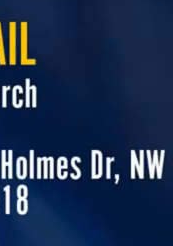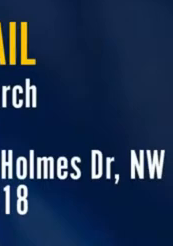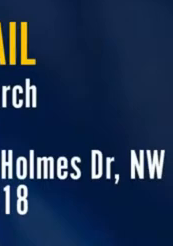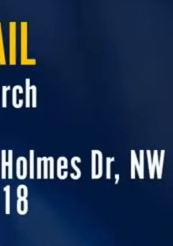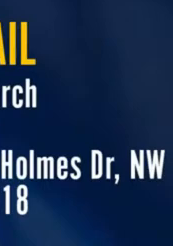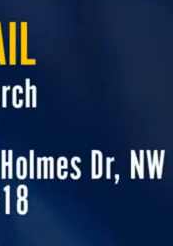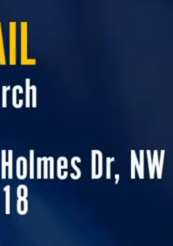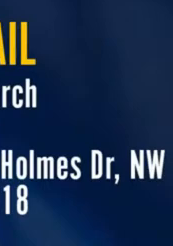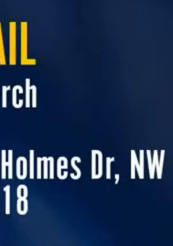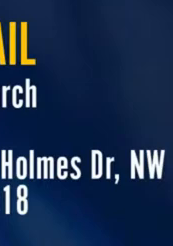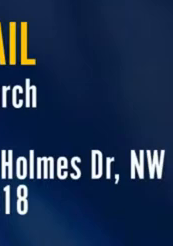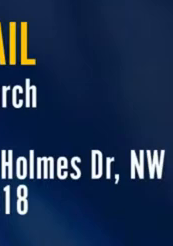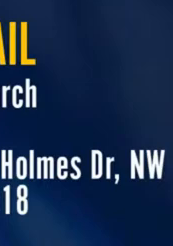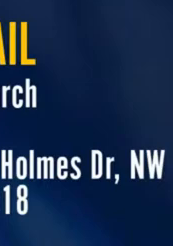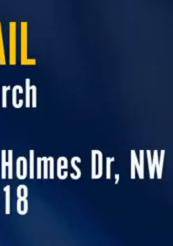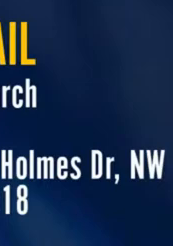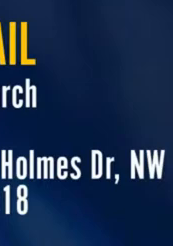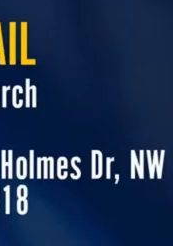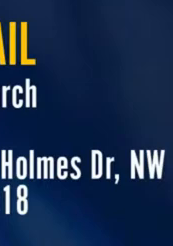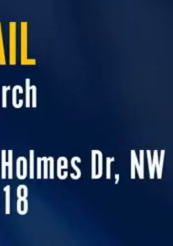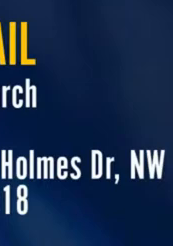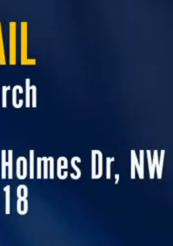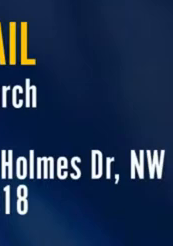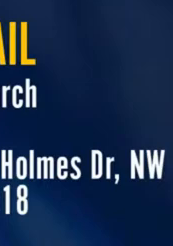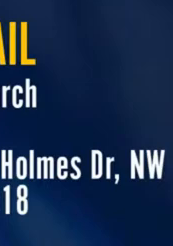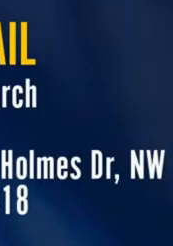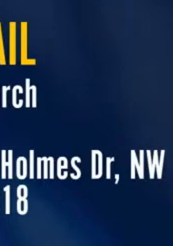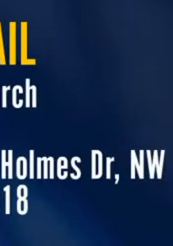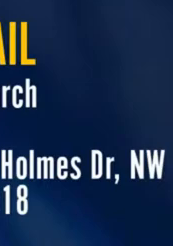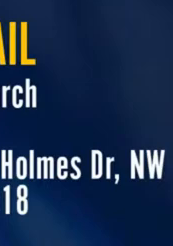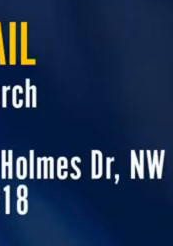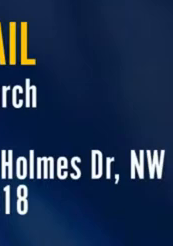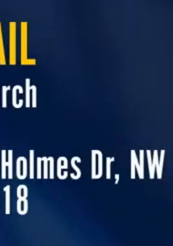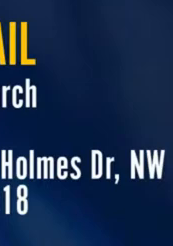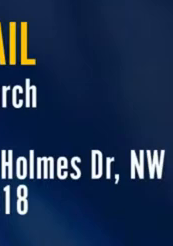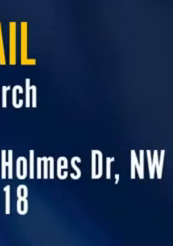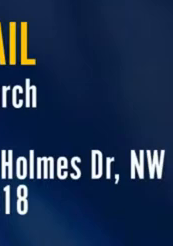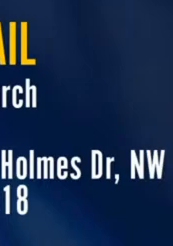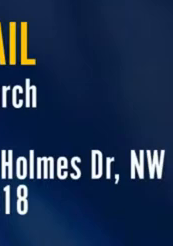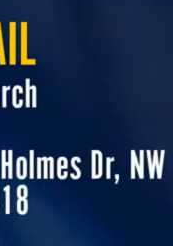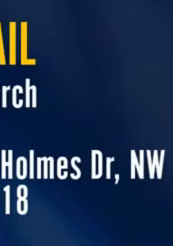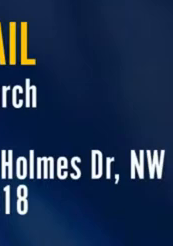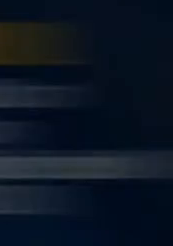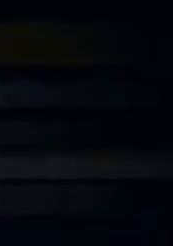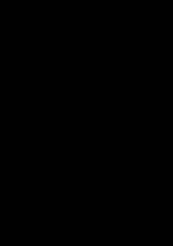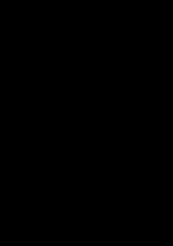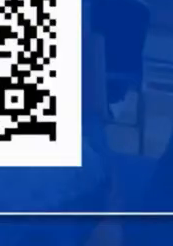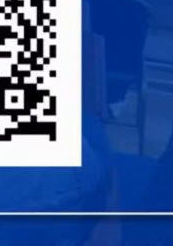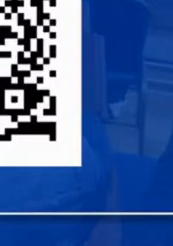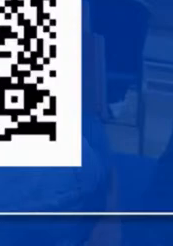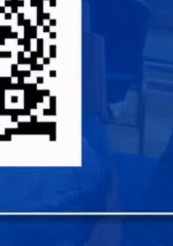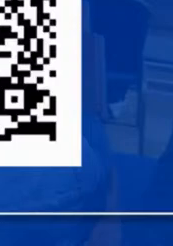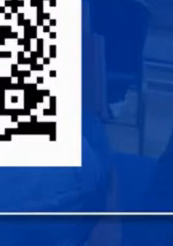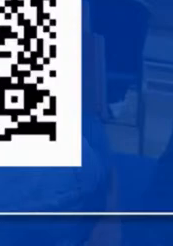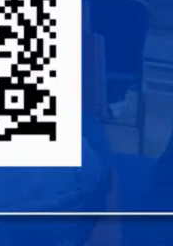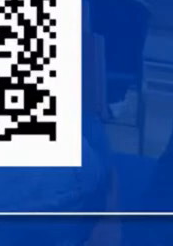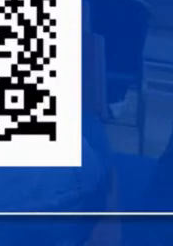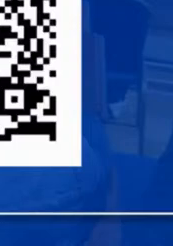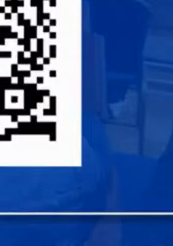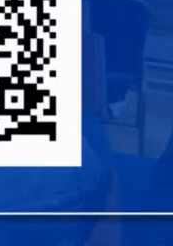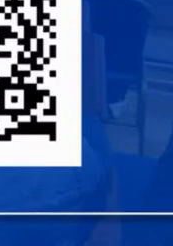Walk in and give in person. Cash App. Or give by mail.